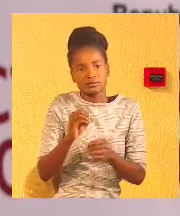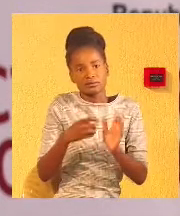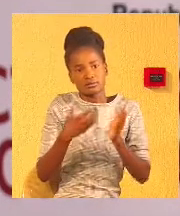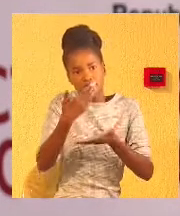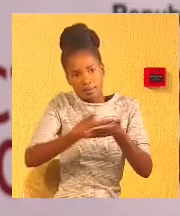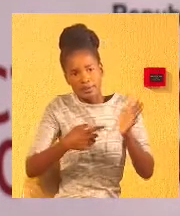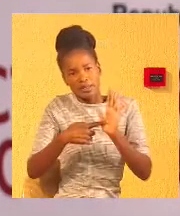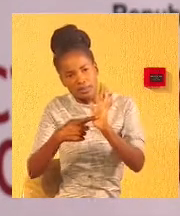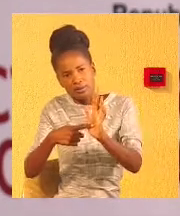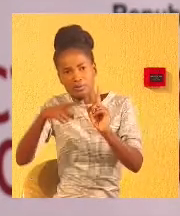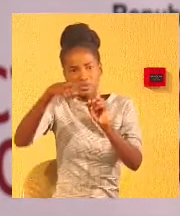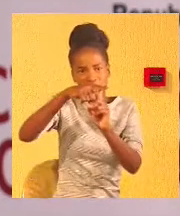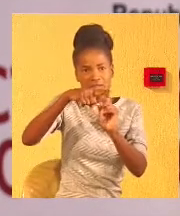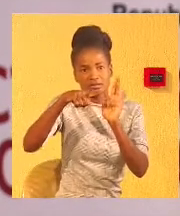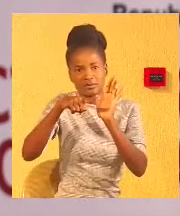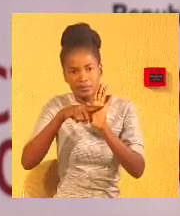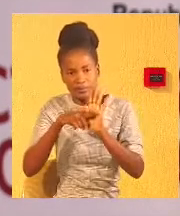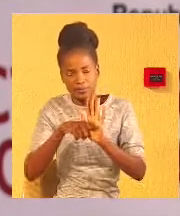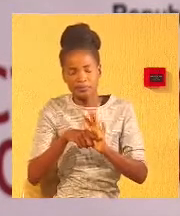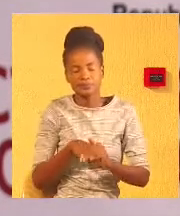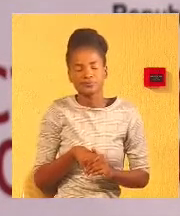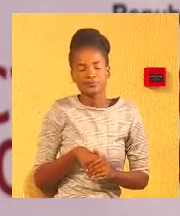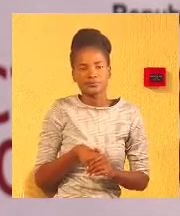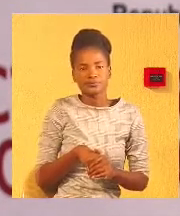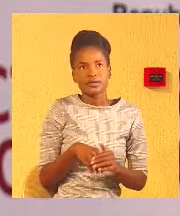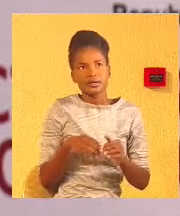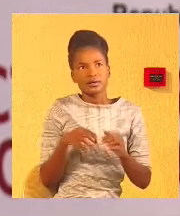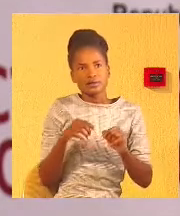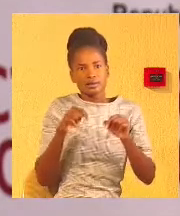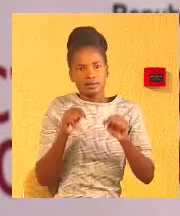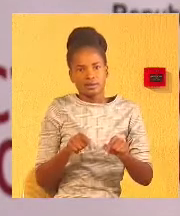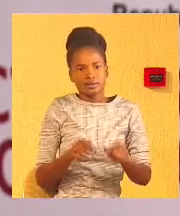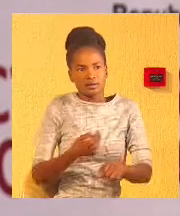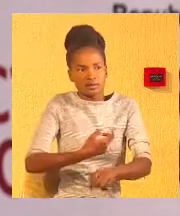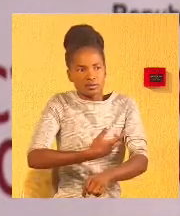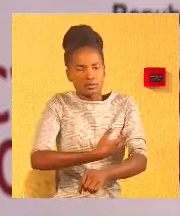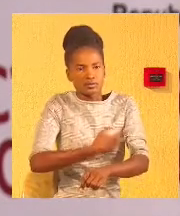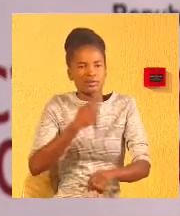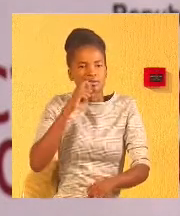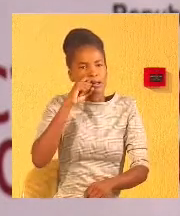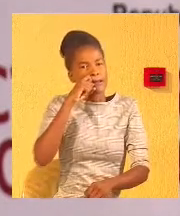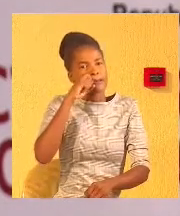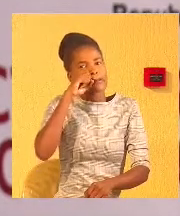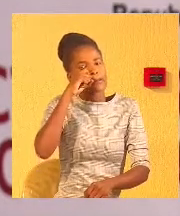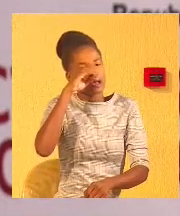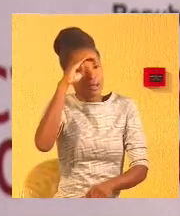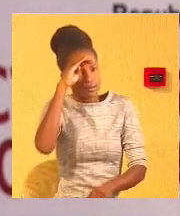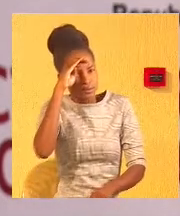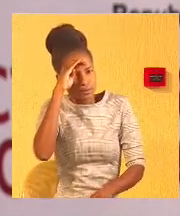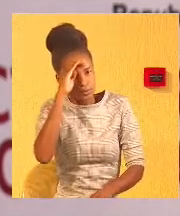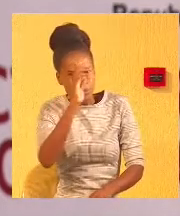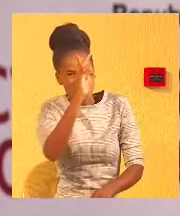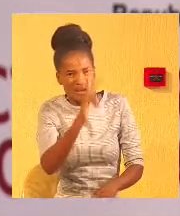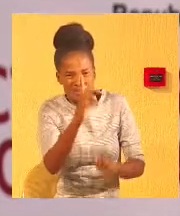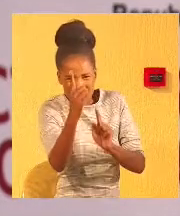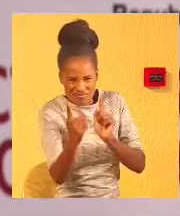far as testing is concerned. And then, of course, with testing, we also do contact tracing. And we